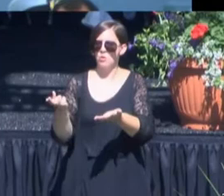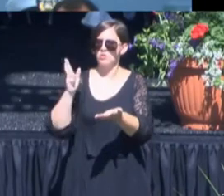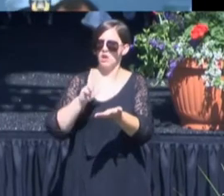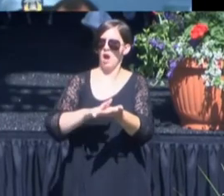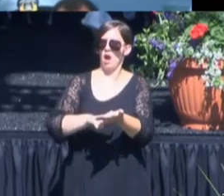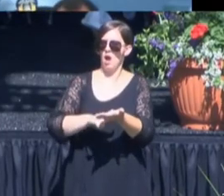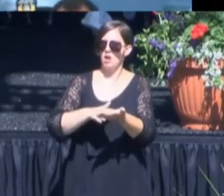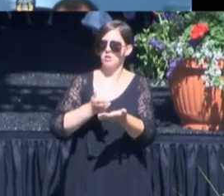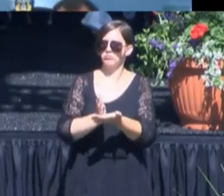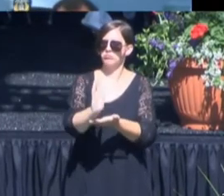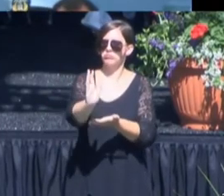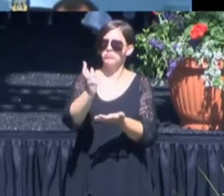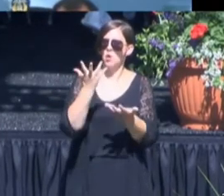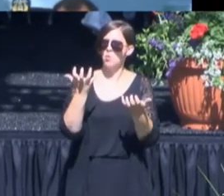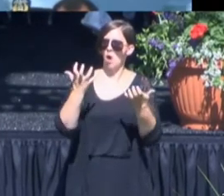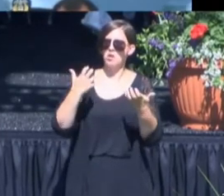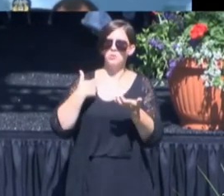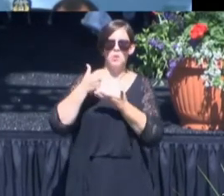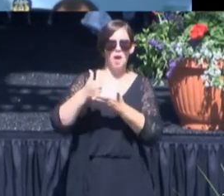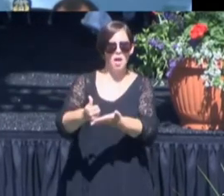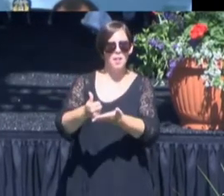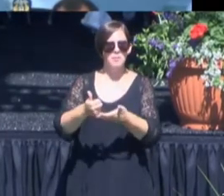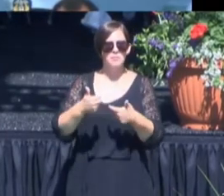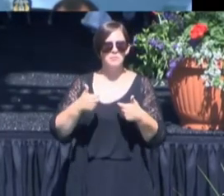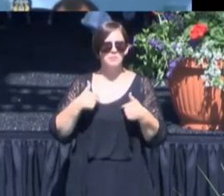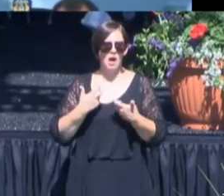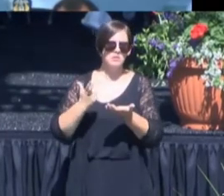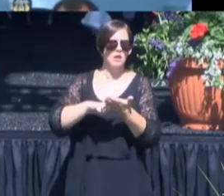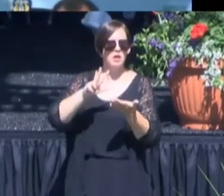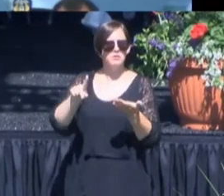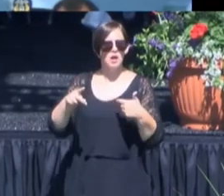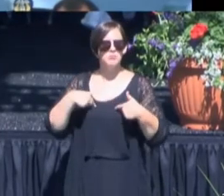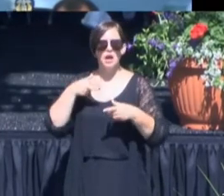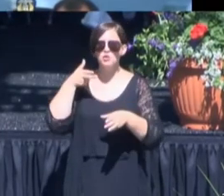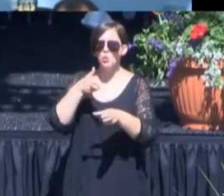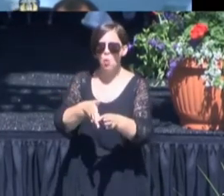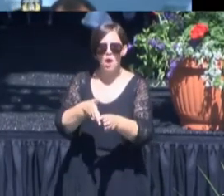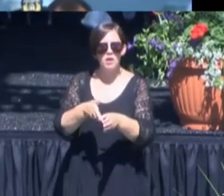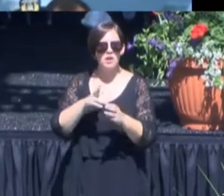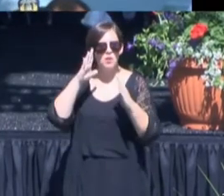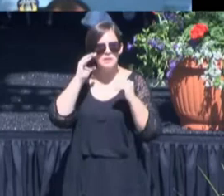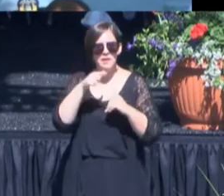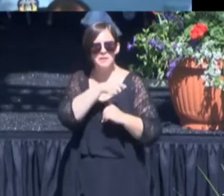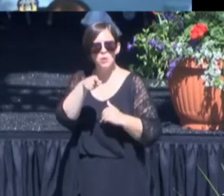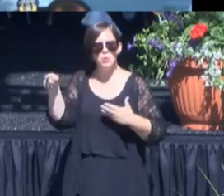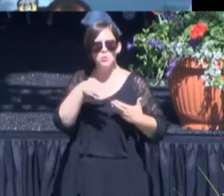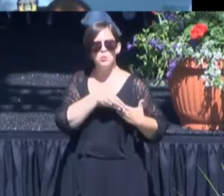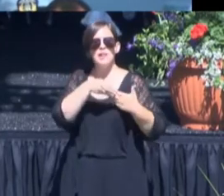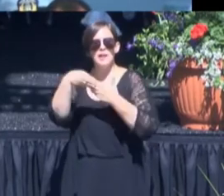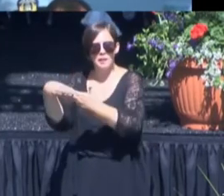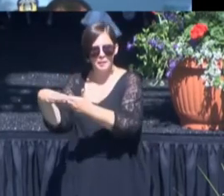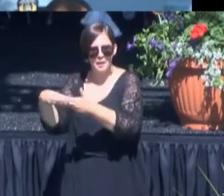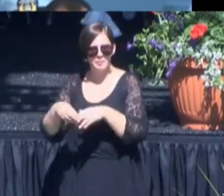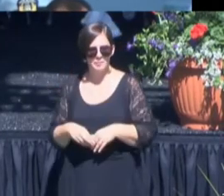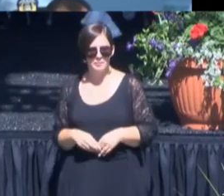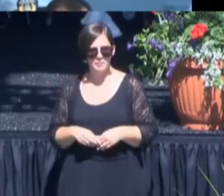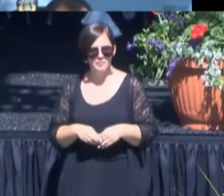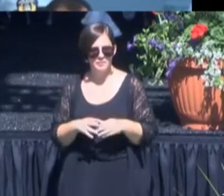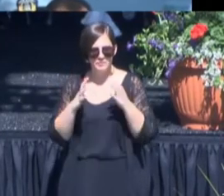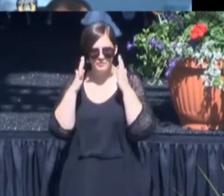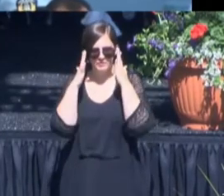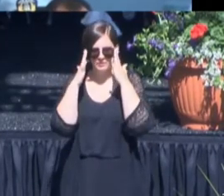payable to the American people with their lives, are counting on you to lead them wisely and well. It doesn't in any